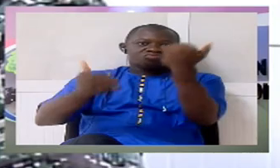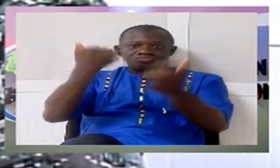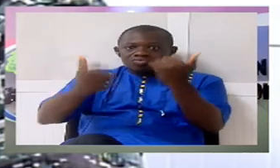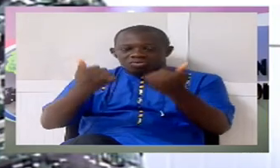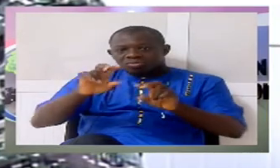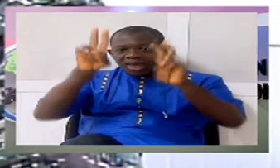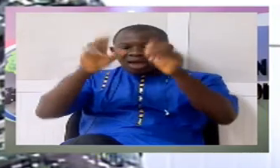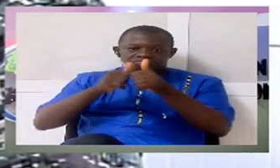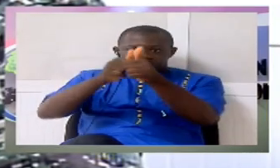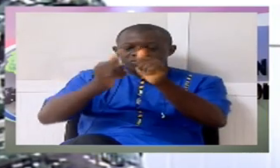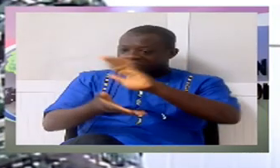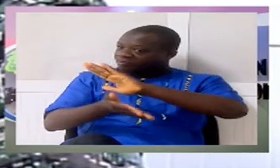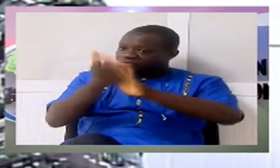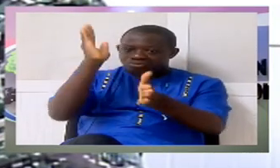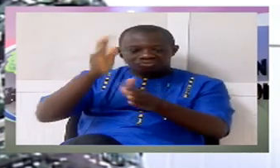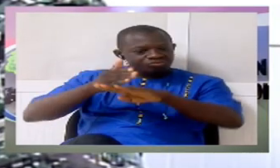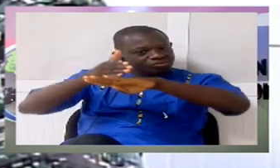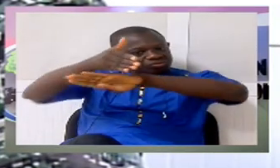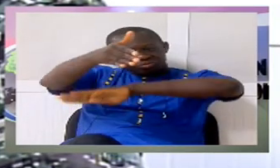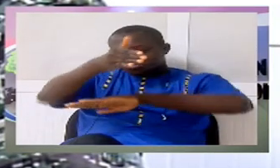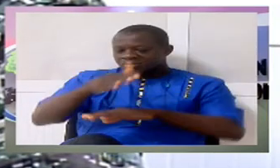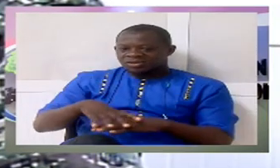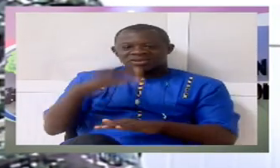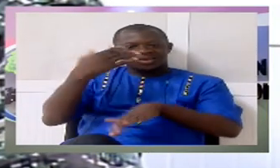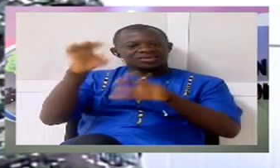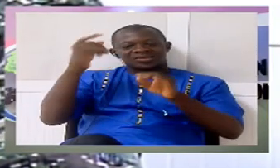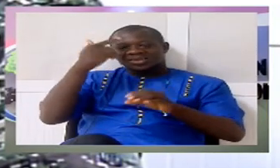happened. Convoy bi ñom ñu continue rek melni dara xewut.